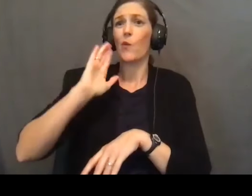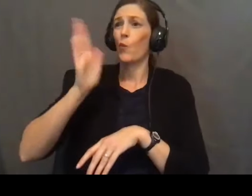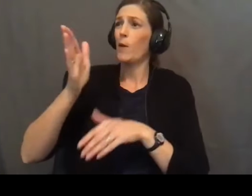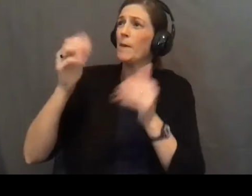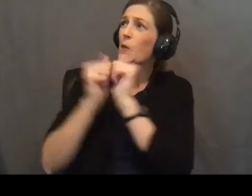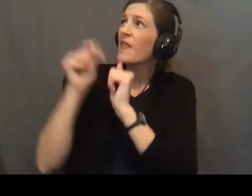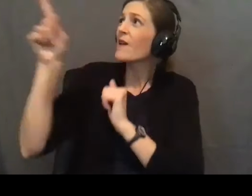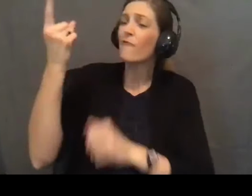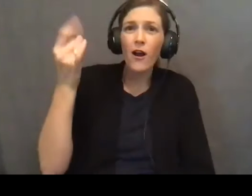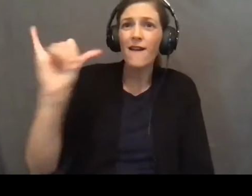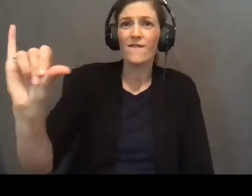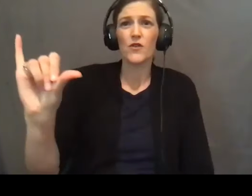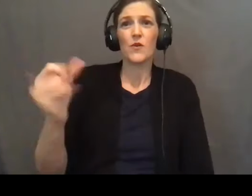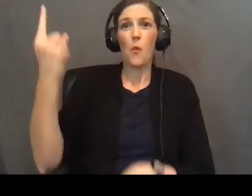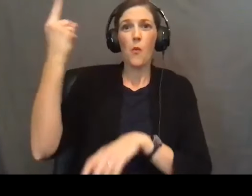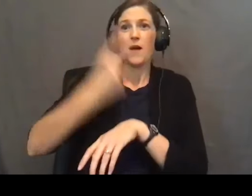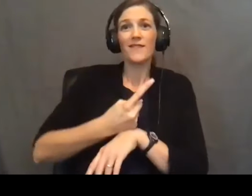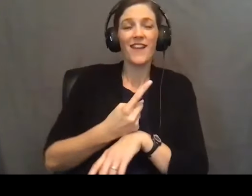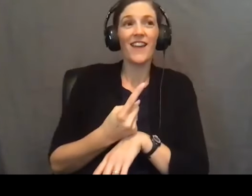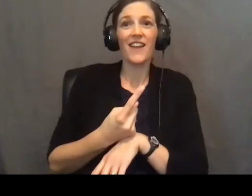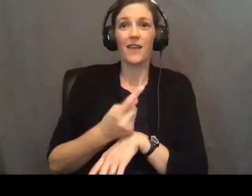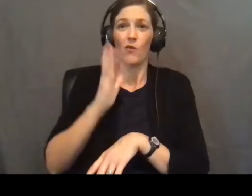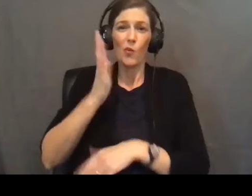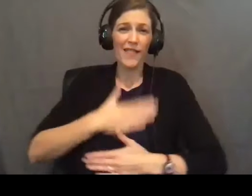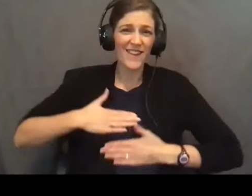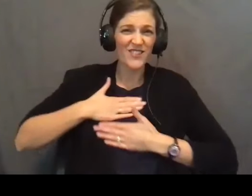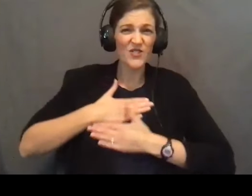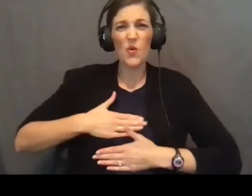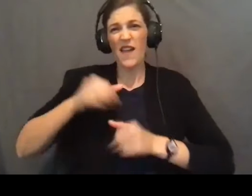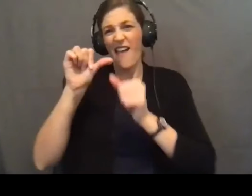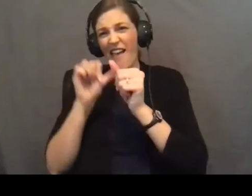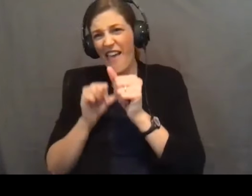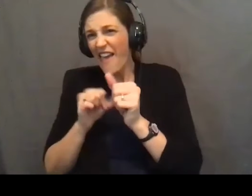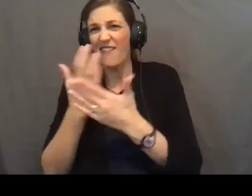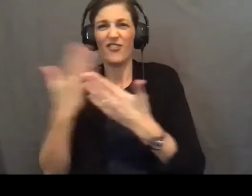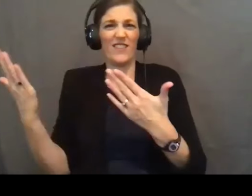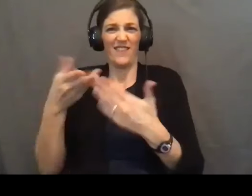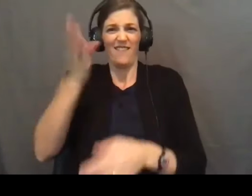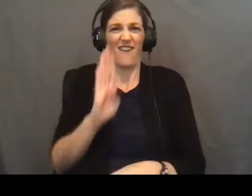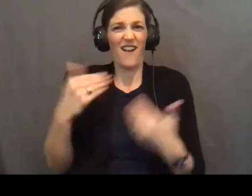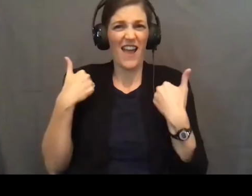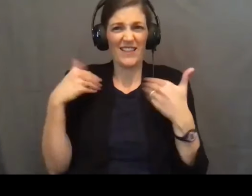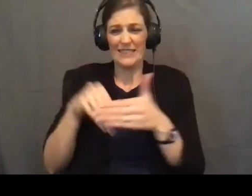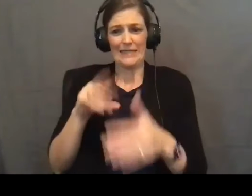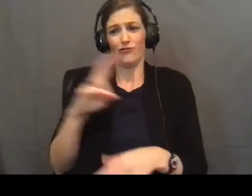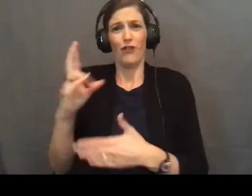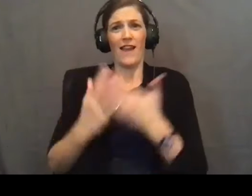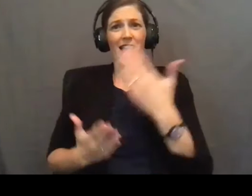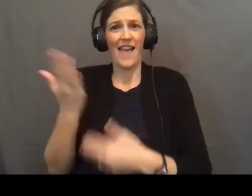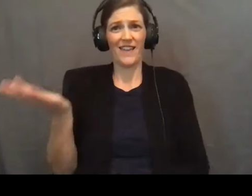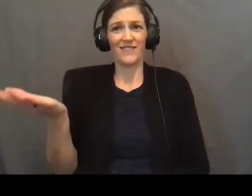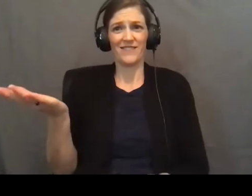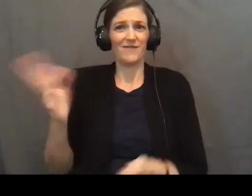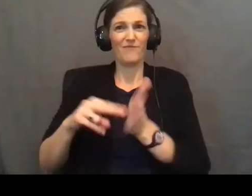presence forever. One day we will enjoy every pleasure that God has in his right hand, meaning just